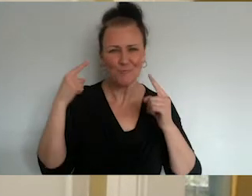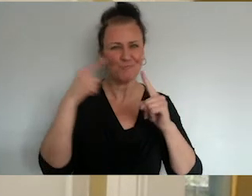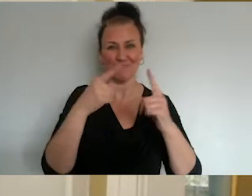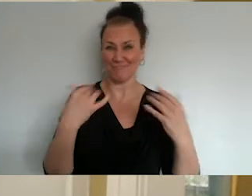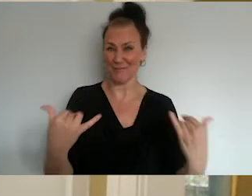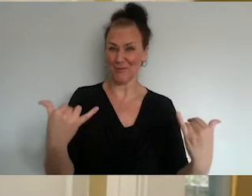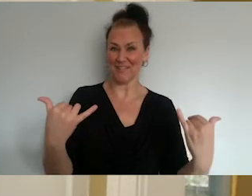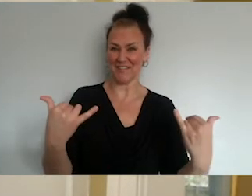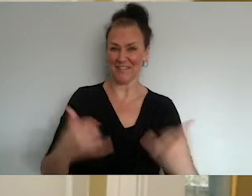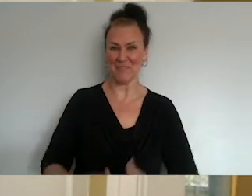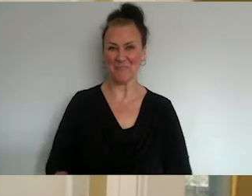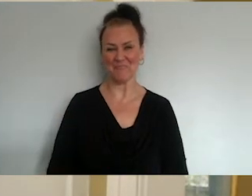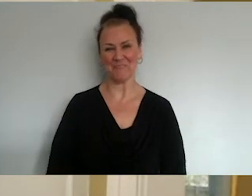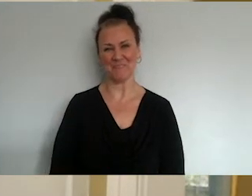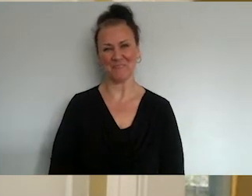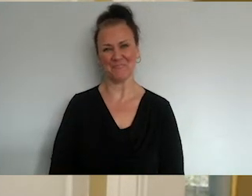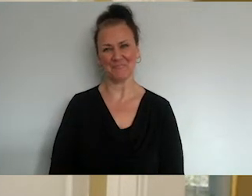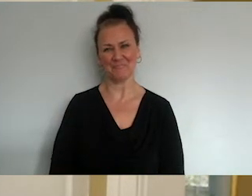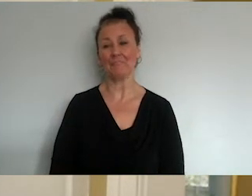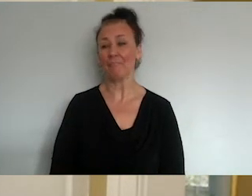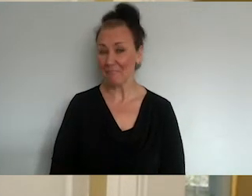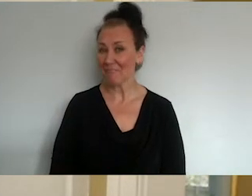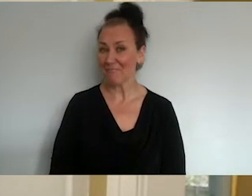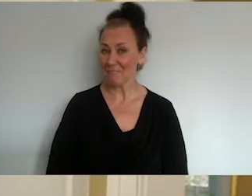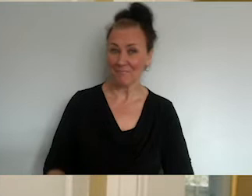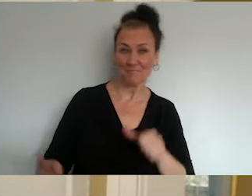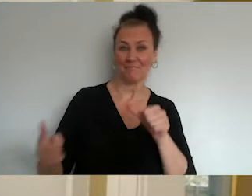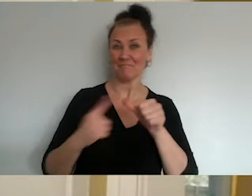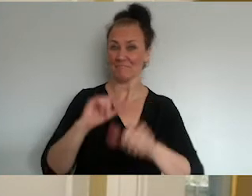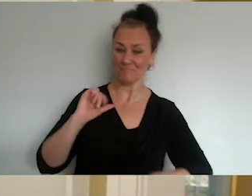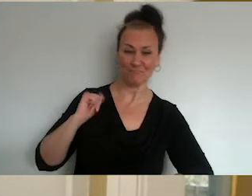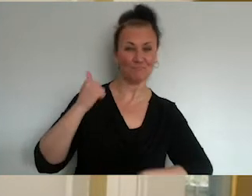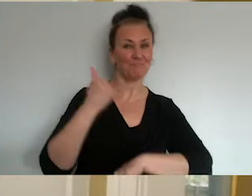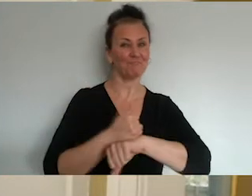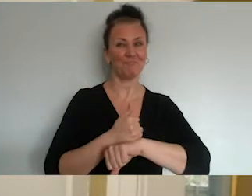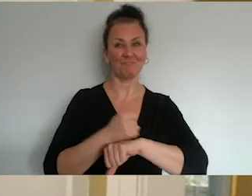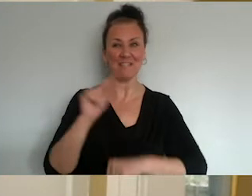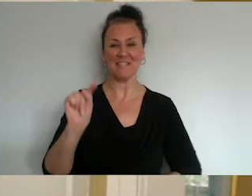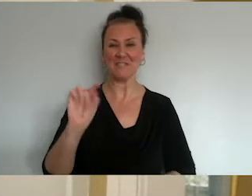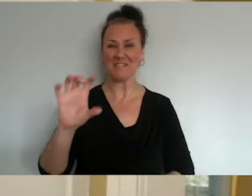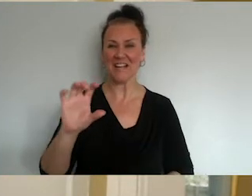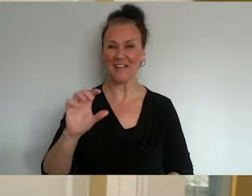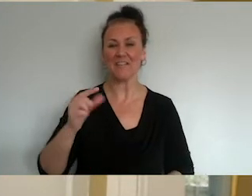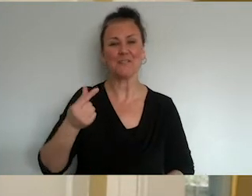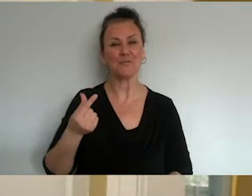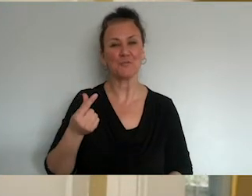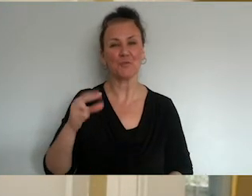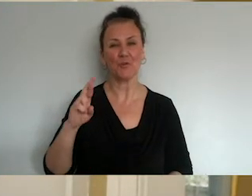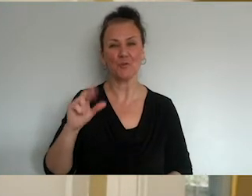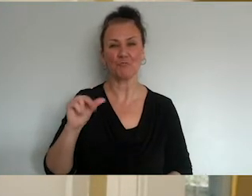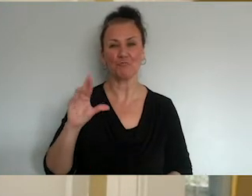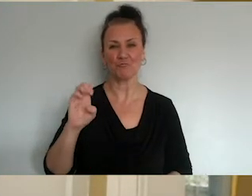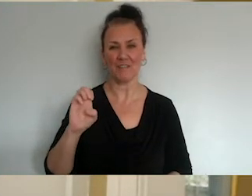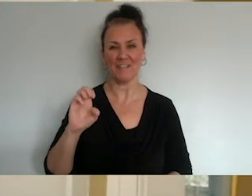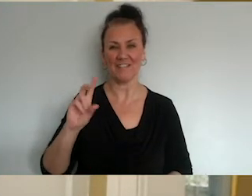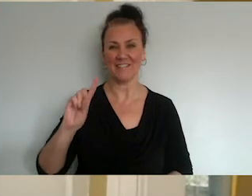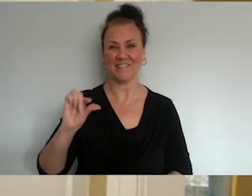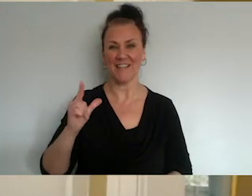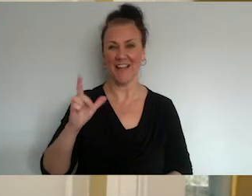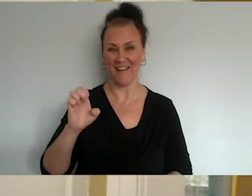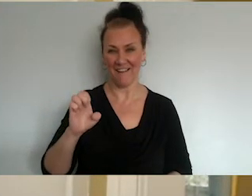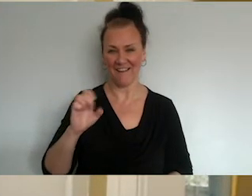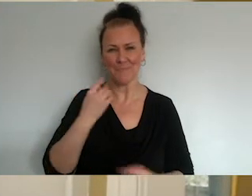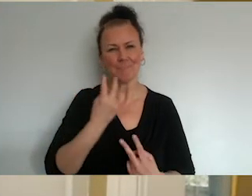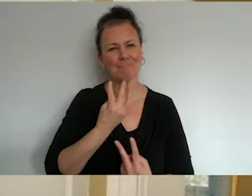today. Thank you all. As a descendant of TC's founder, Grace Dodge, I want to take a moment to reflect on our